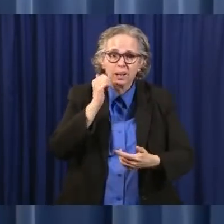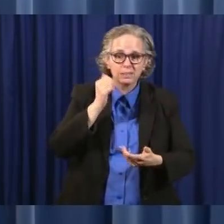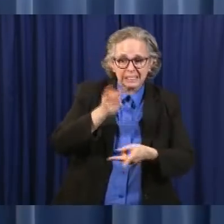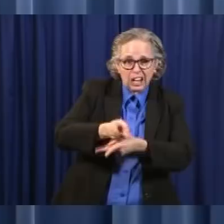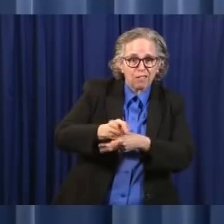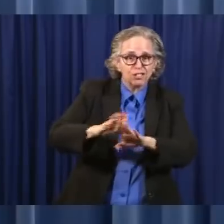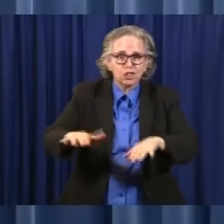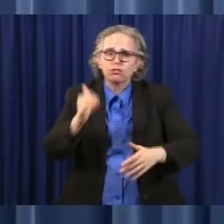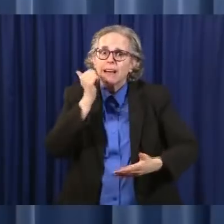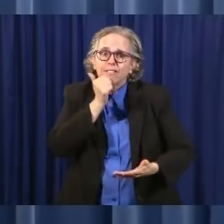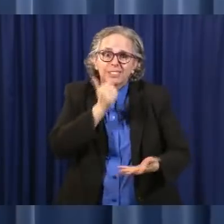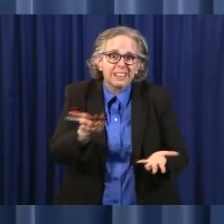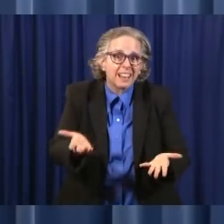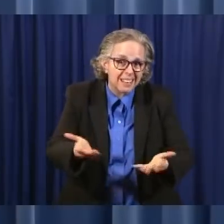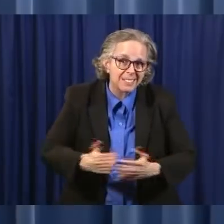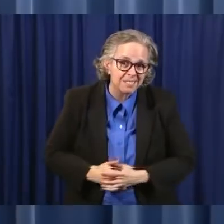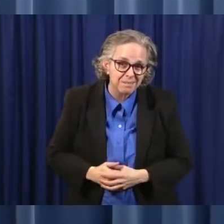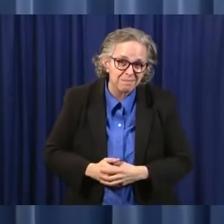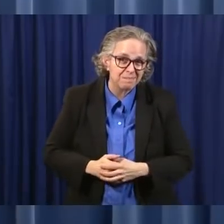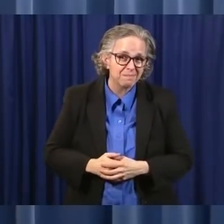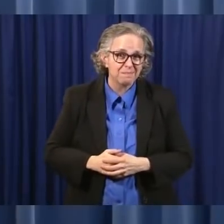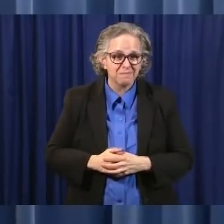kids, take care of our grandkids.